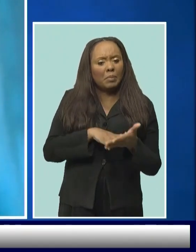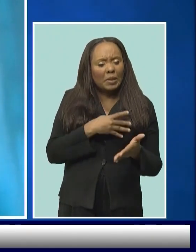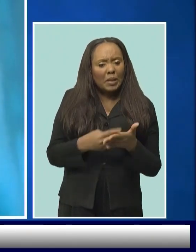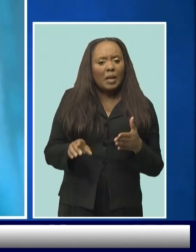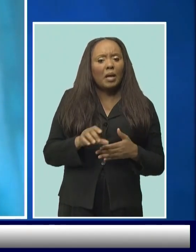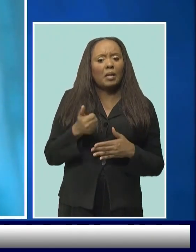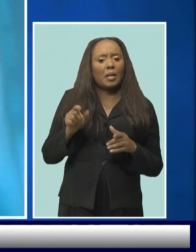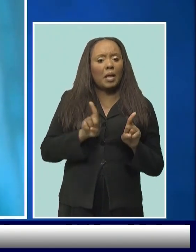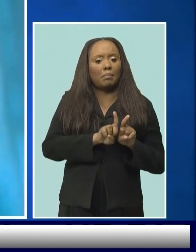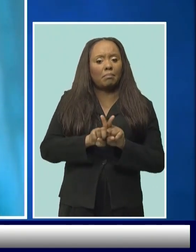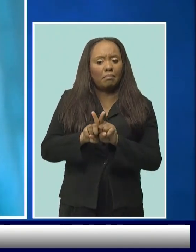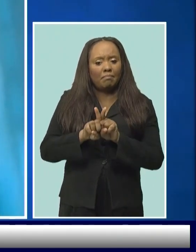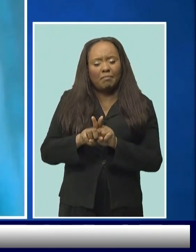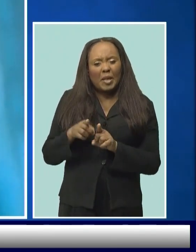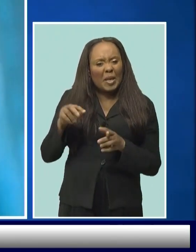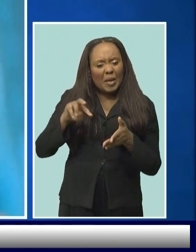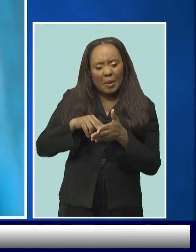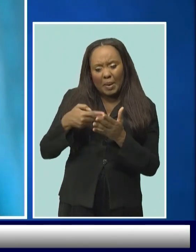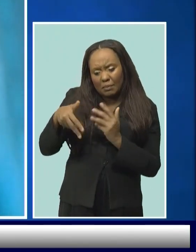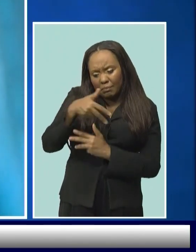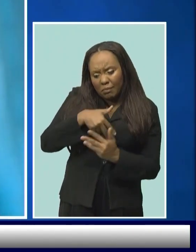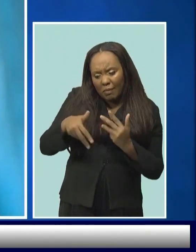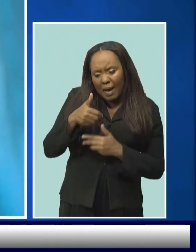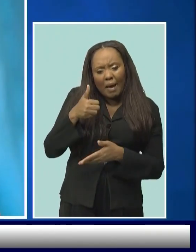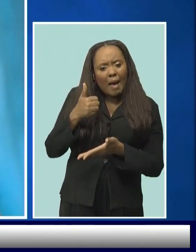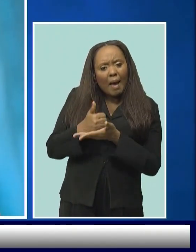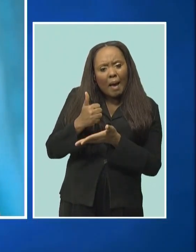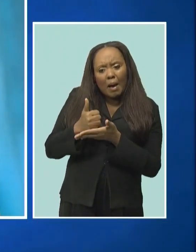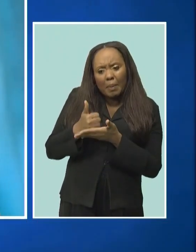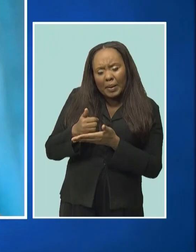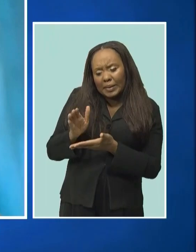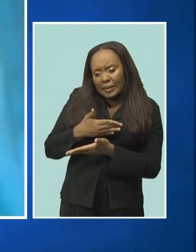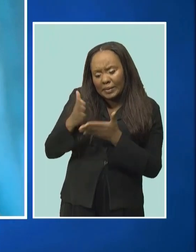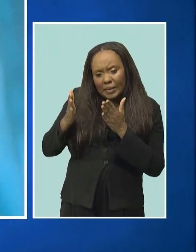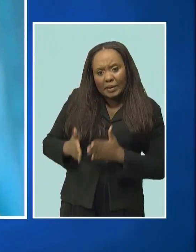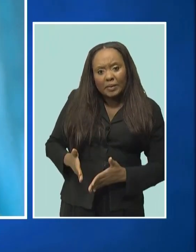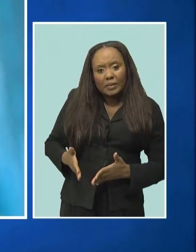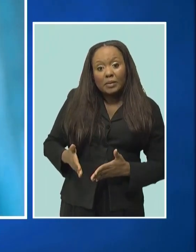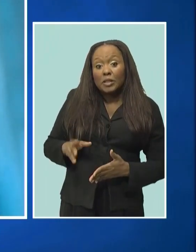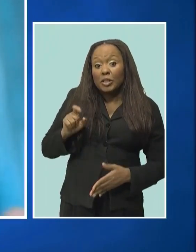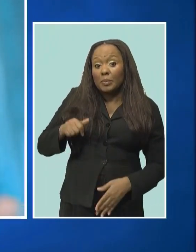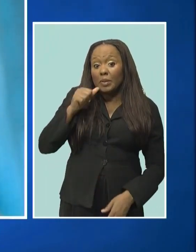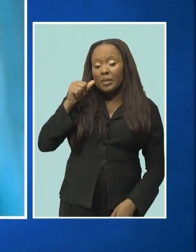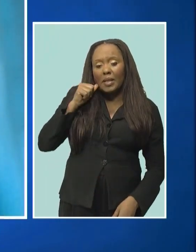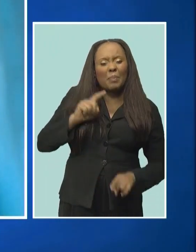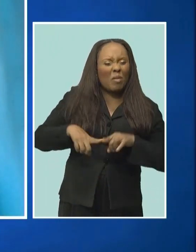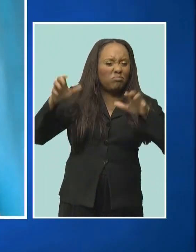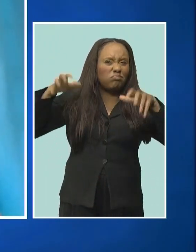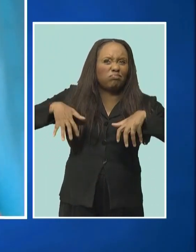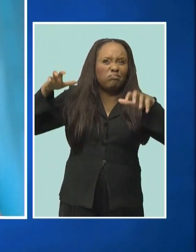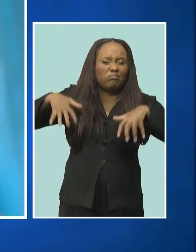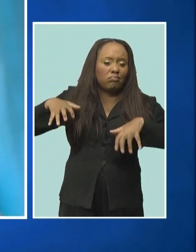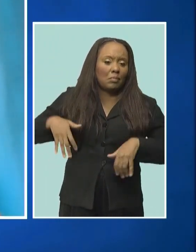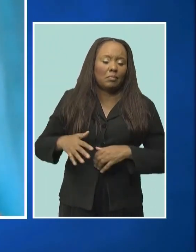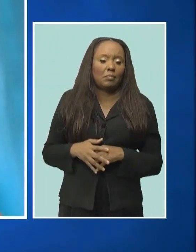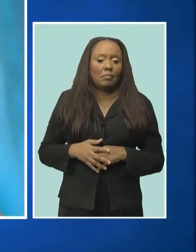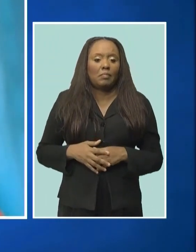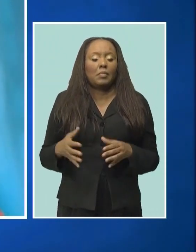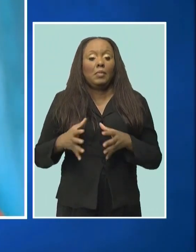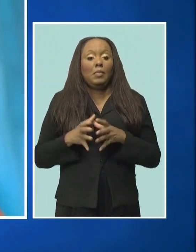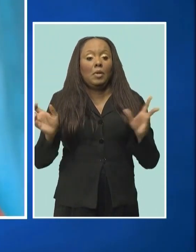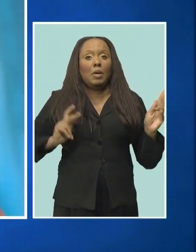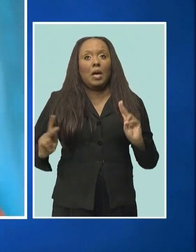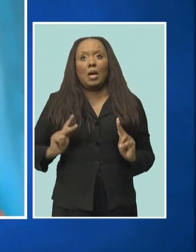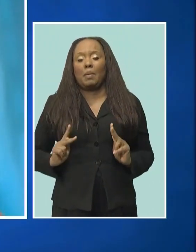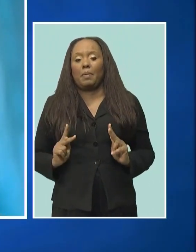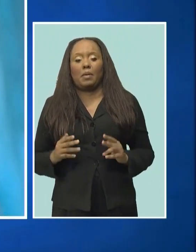be tomorrow in preparation for the semi-finals. So the texts have been going well. The audience enjoyed it.